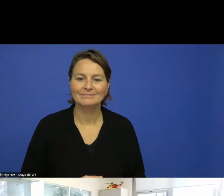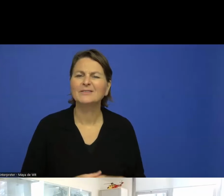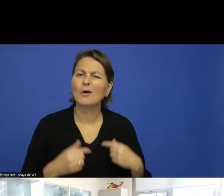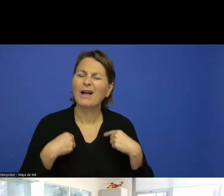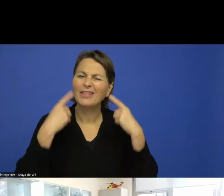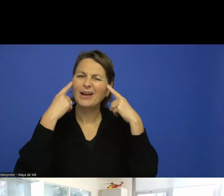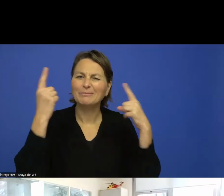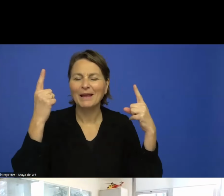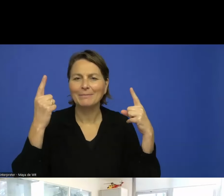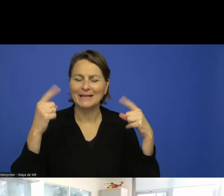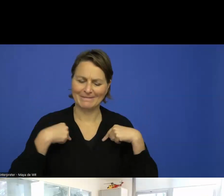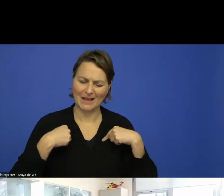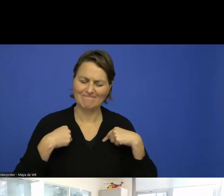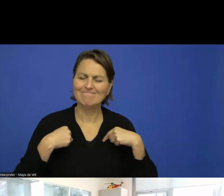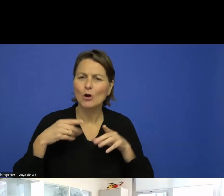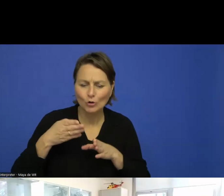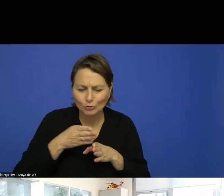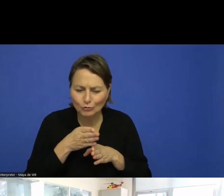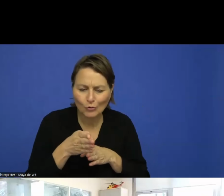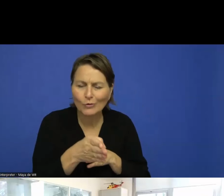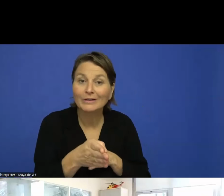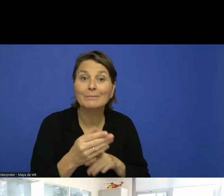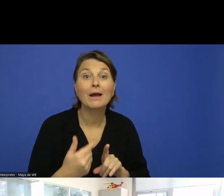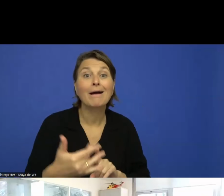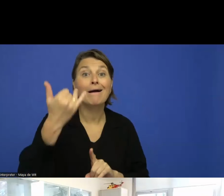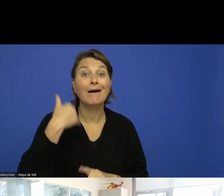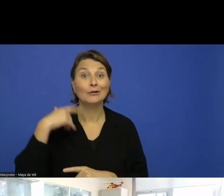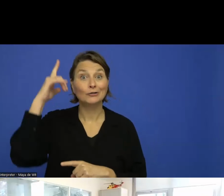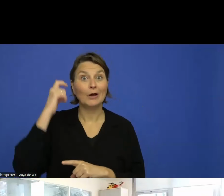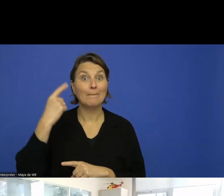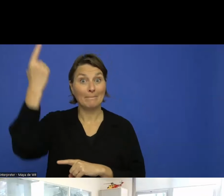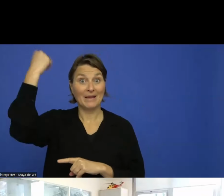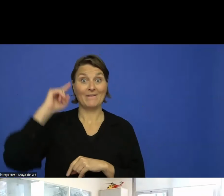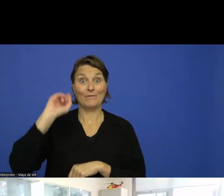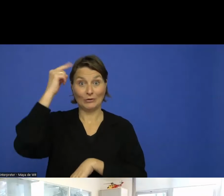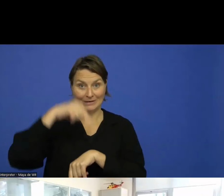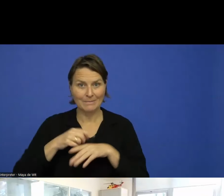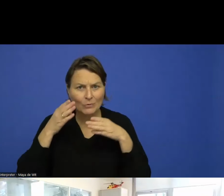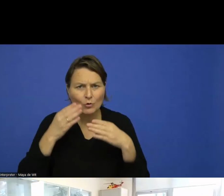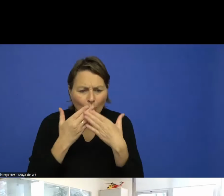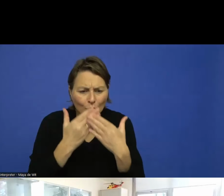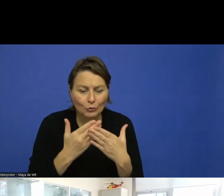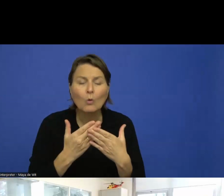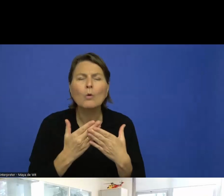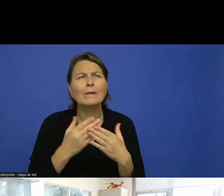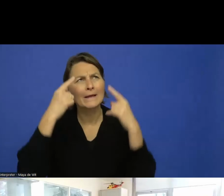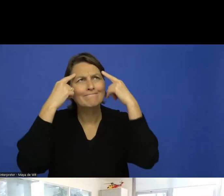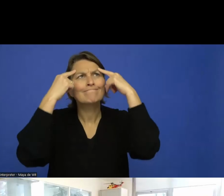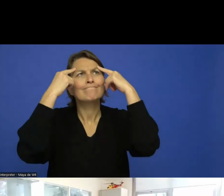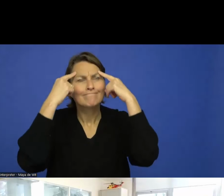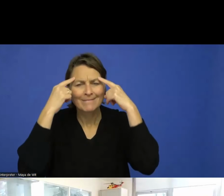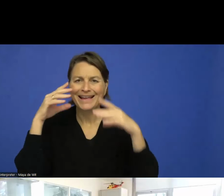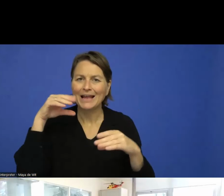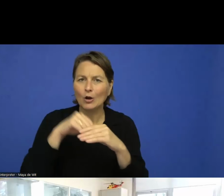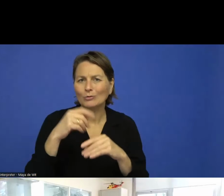from where I started in school to where I ended up pulling together ideas of inclusive design with systems